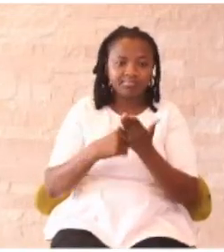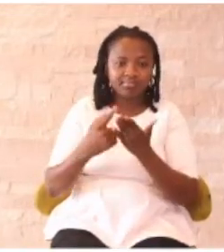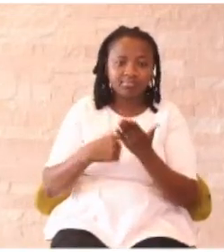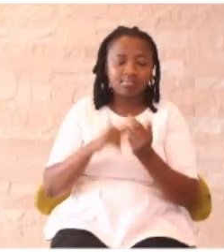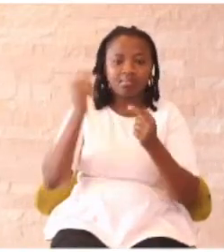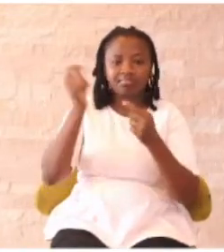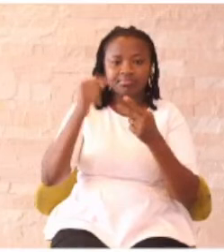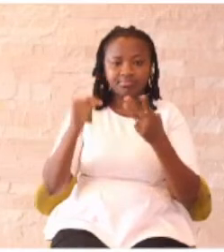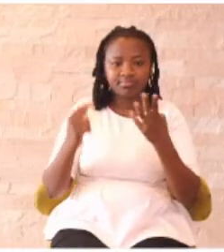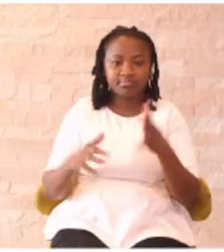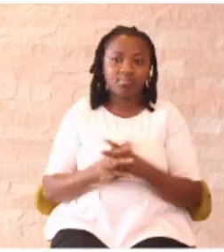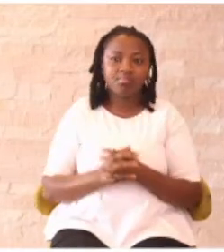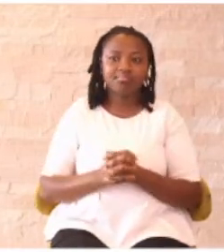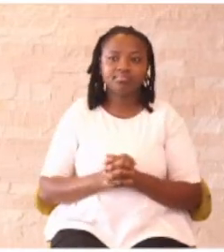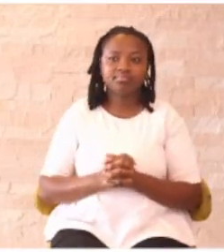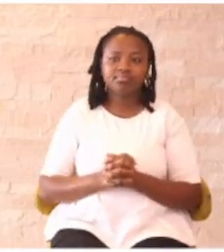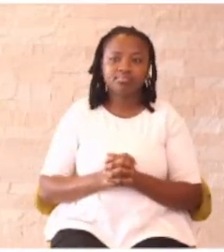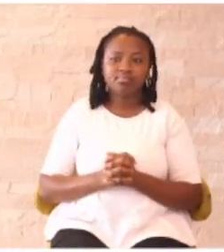things.